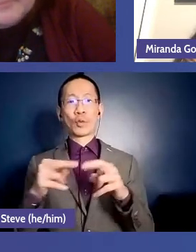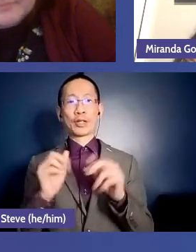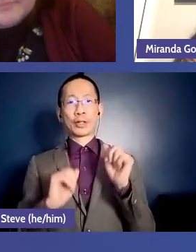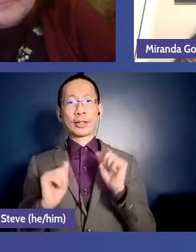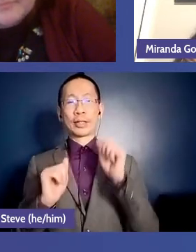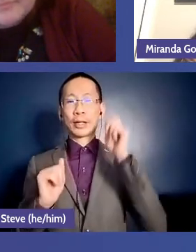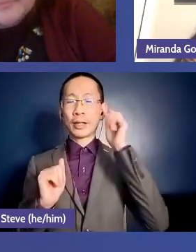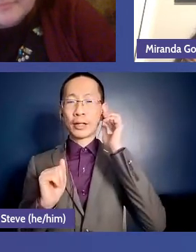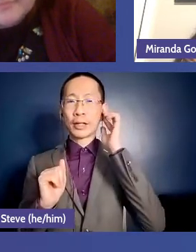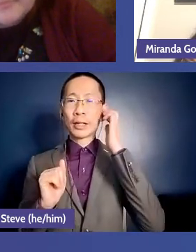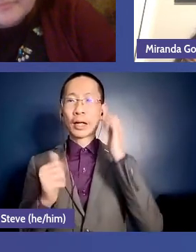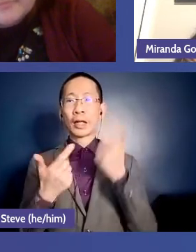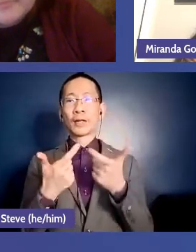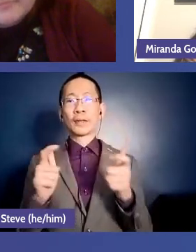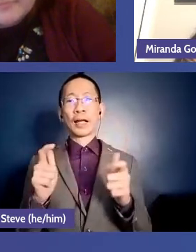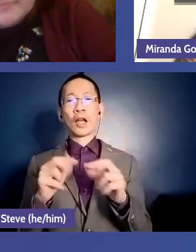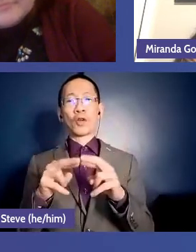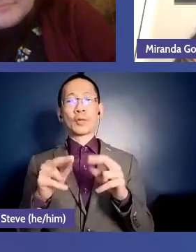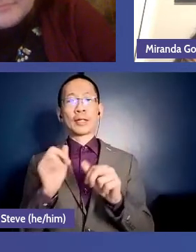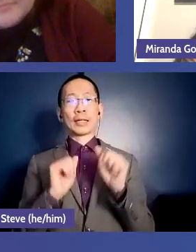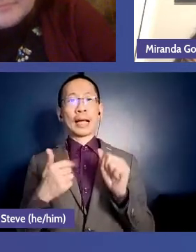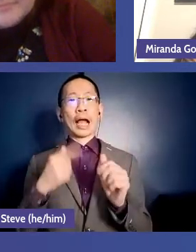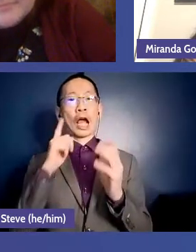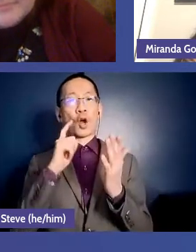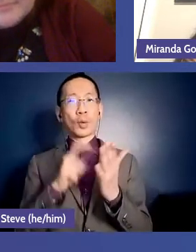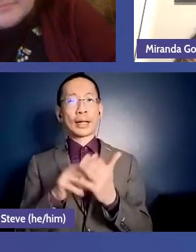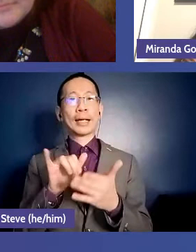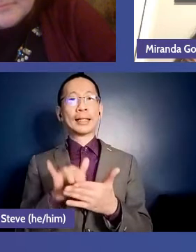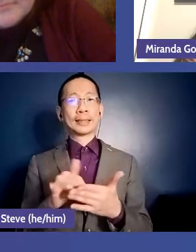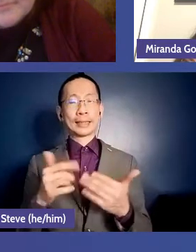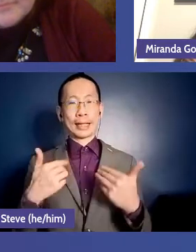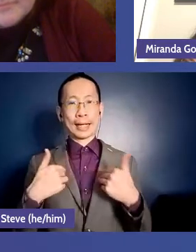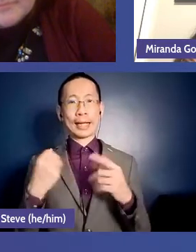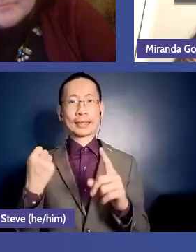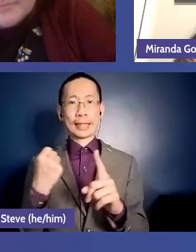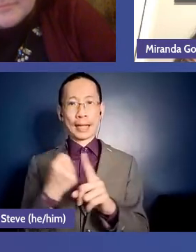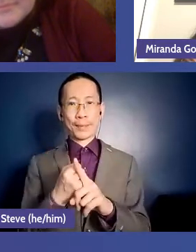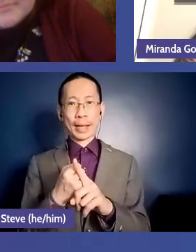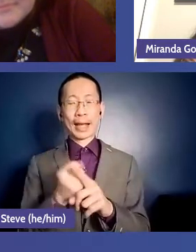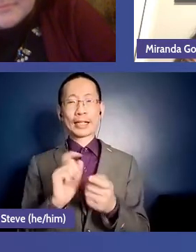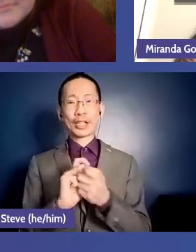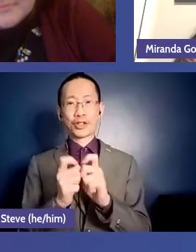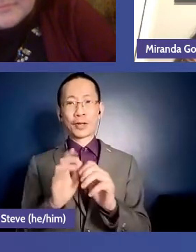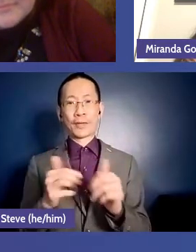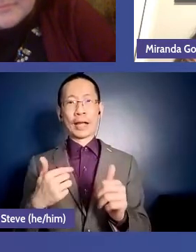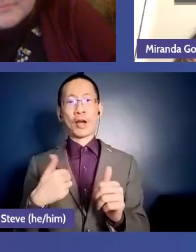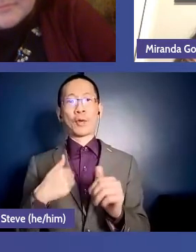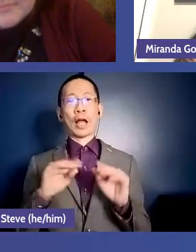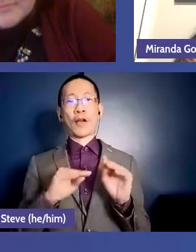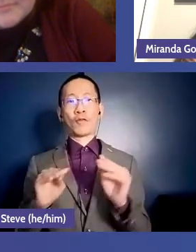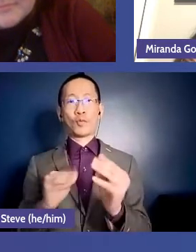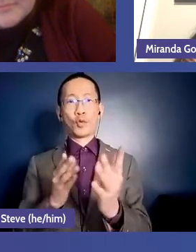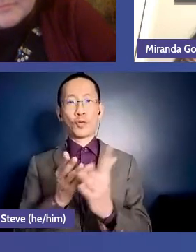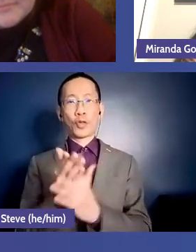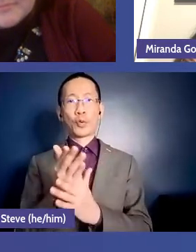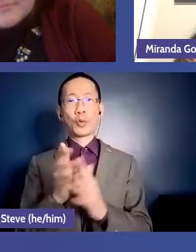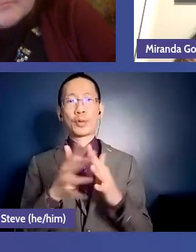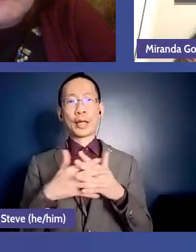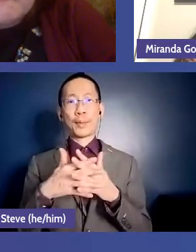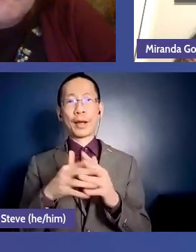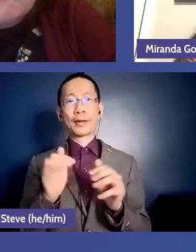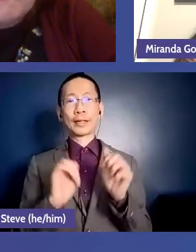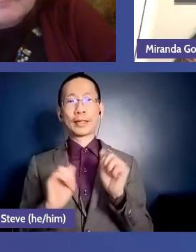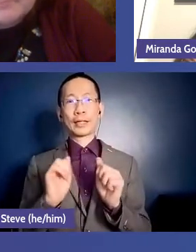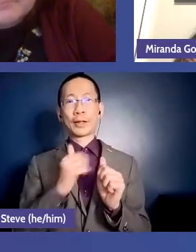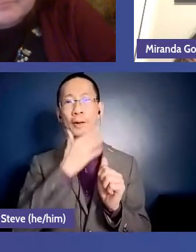white regional theater. And I recognize that that has impacted and shifted the way that I've moved through the American theater,